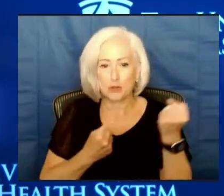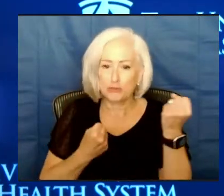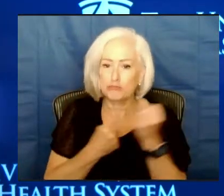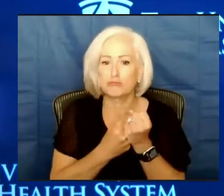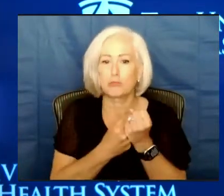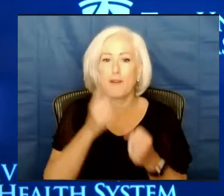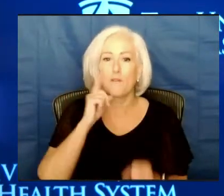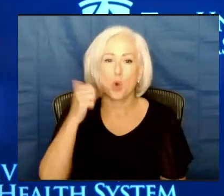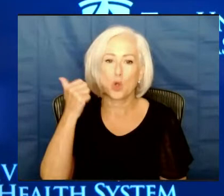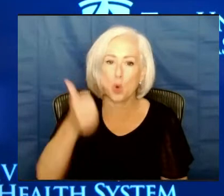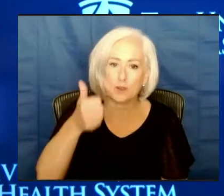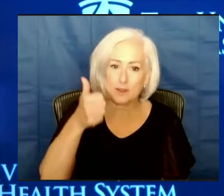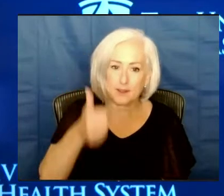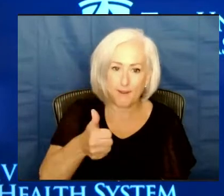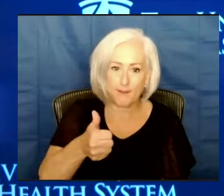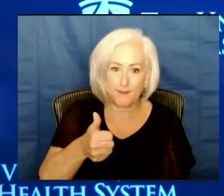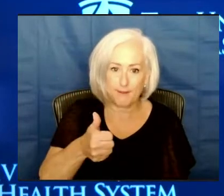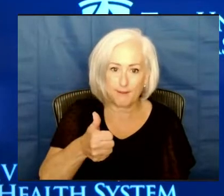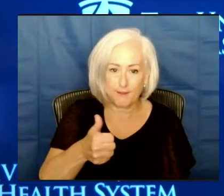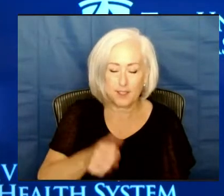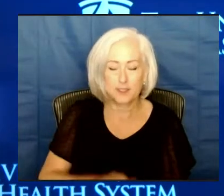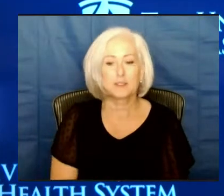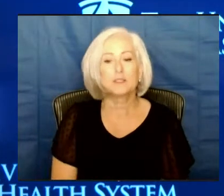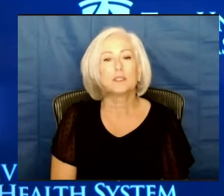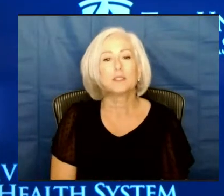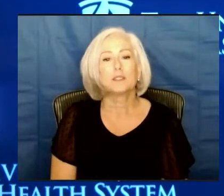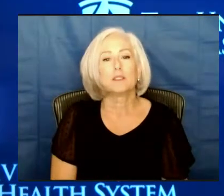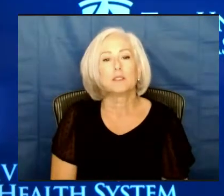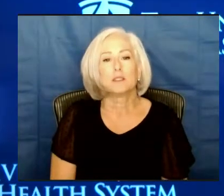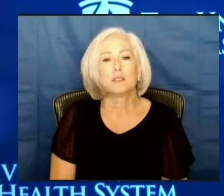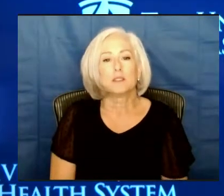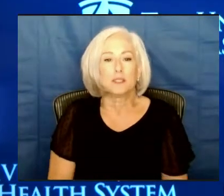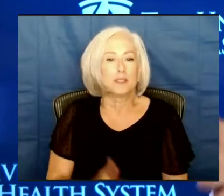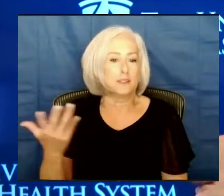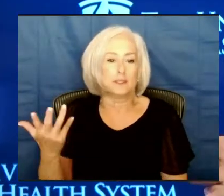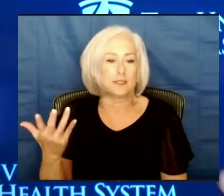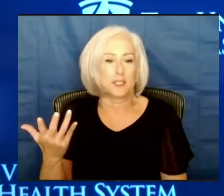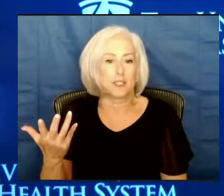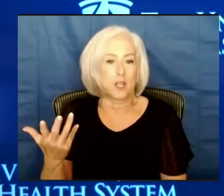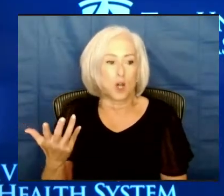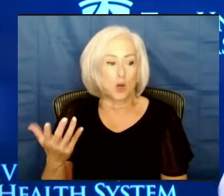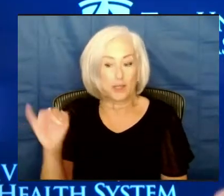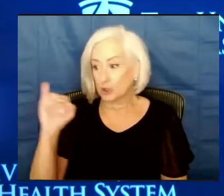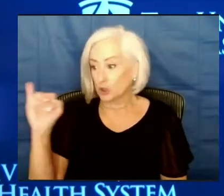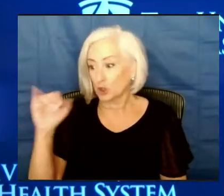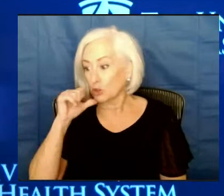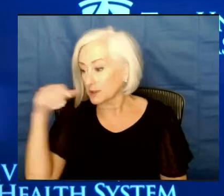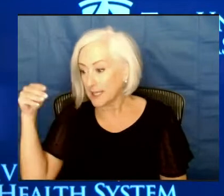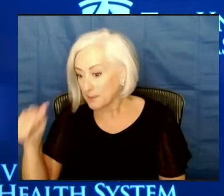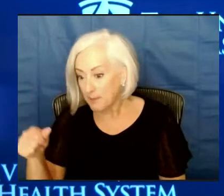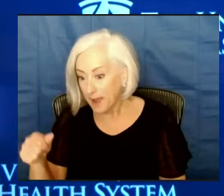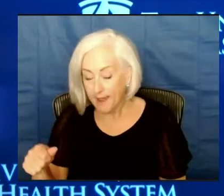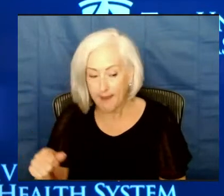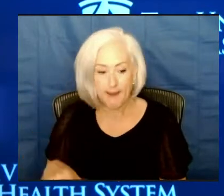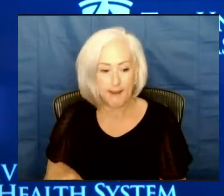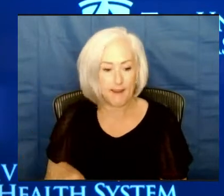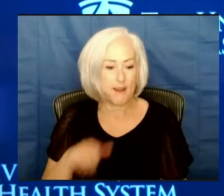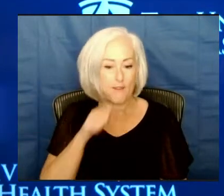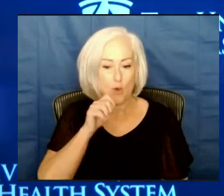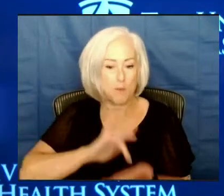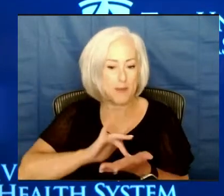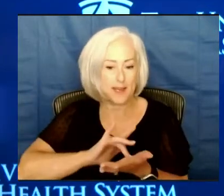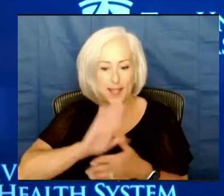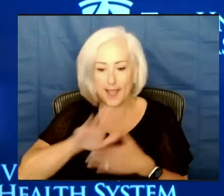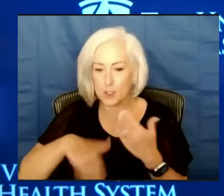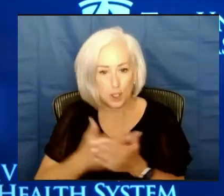whether you have to be able, because most health insurance doesn't pay. If you have health insurance, it doesn't pay for medications all the way. You have